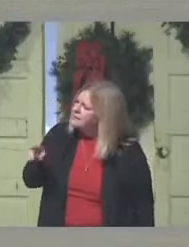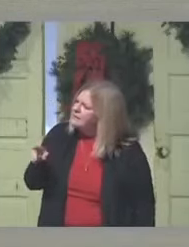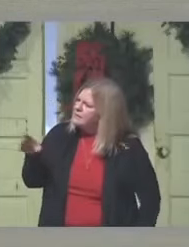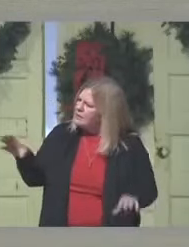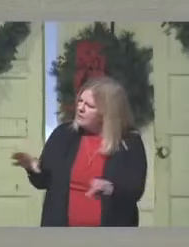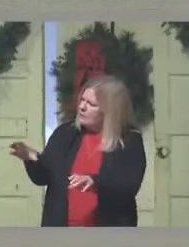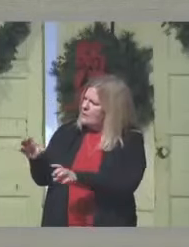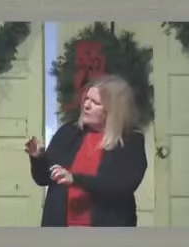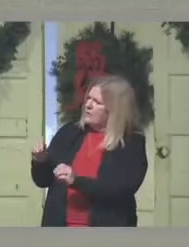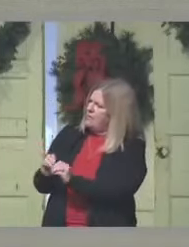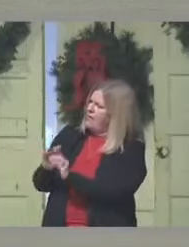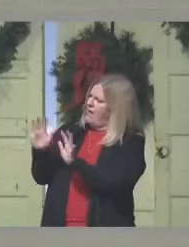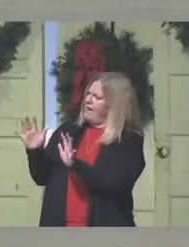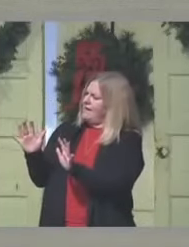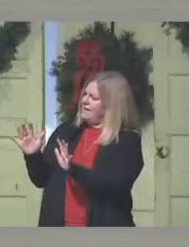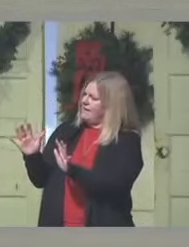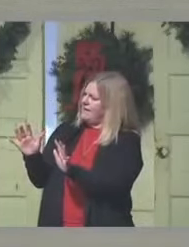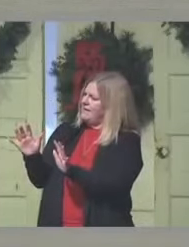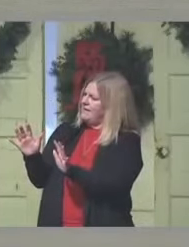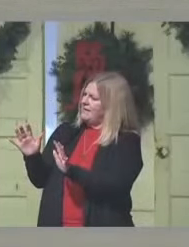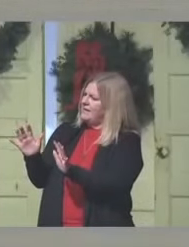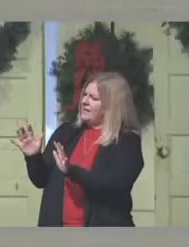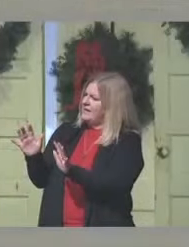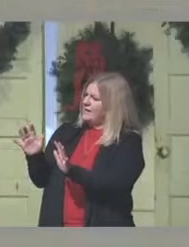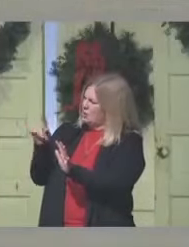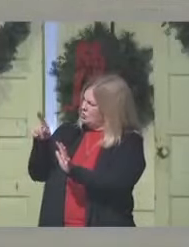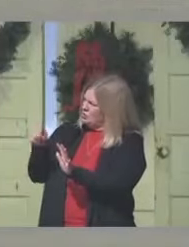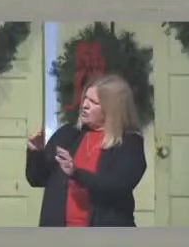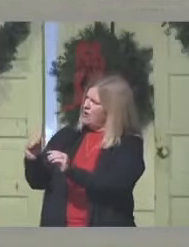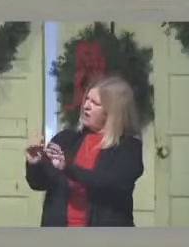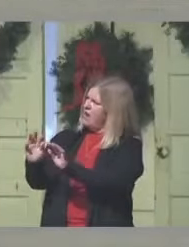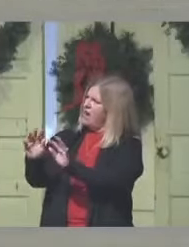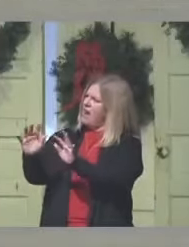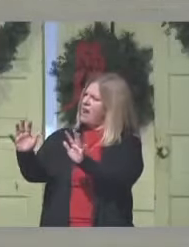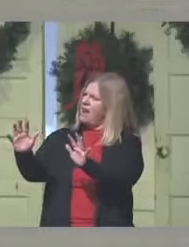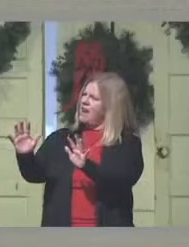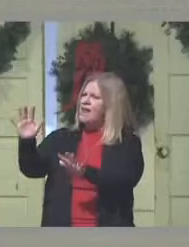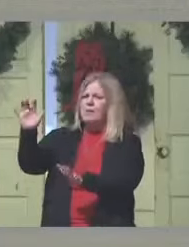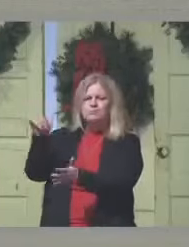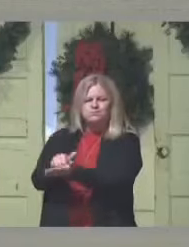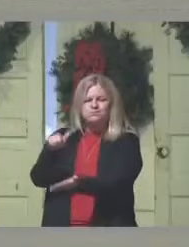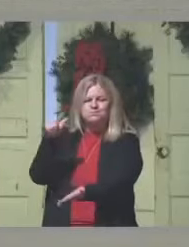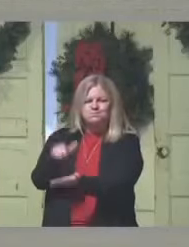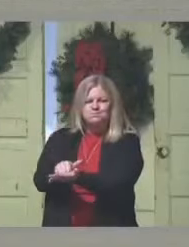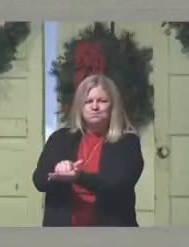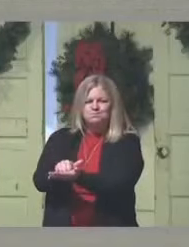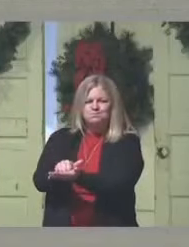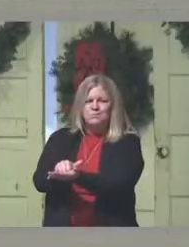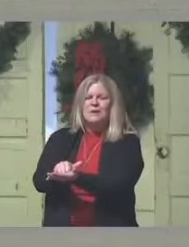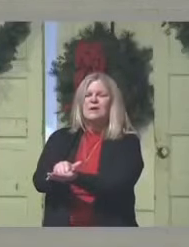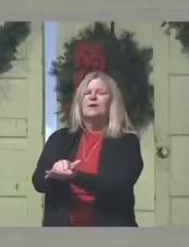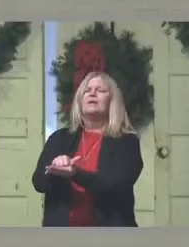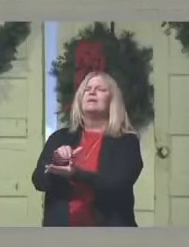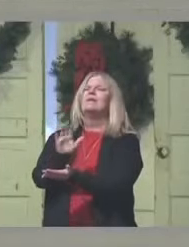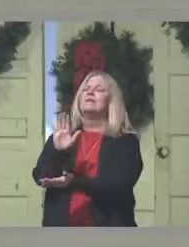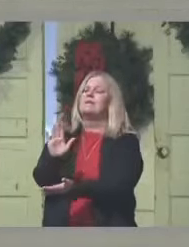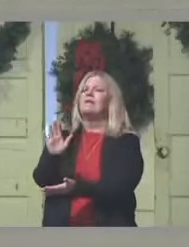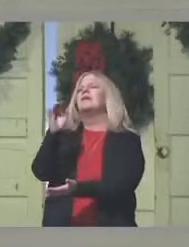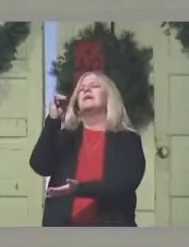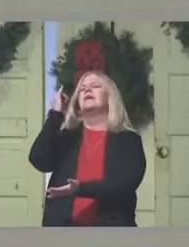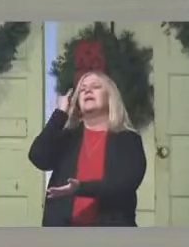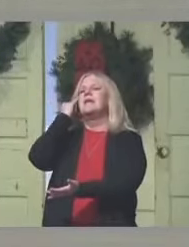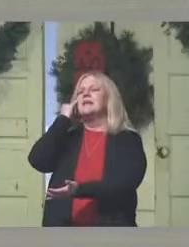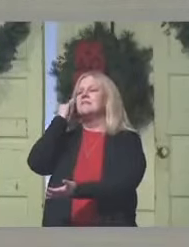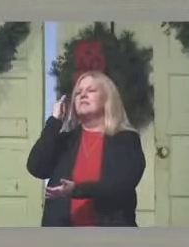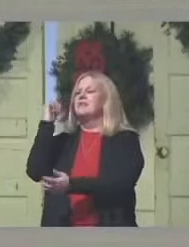what this lantern is intended to do and shine its light of glory, it can't. Ah, but what if the